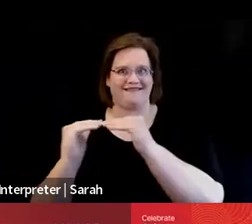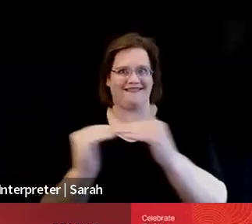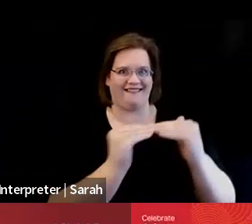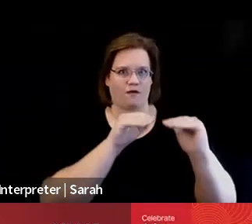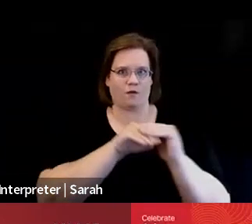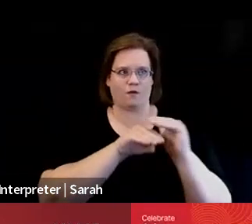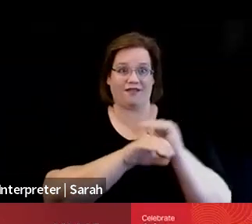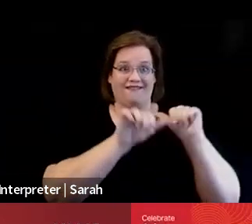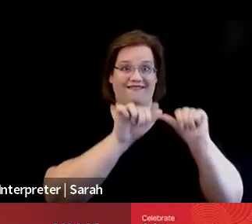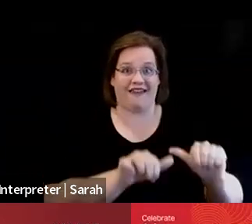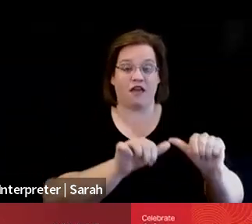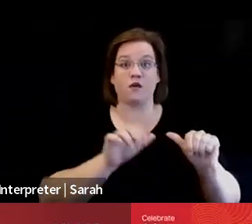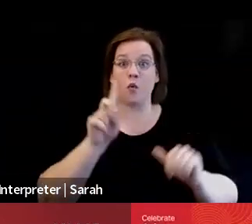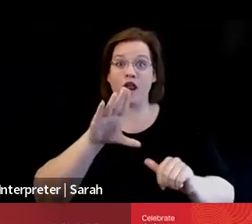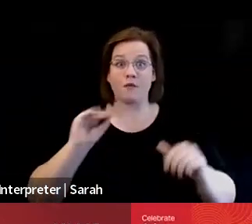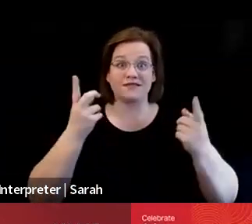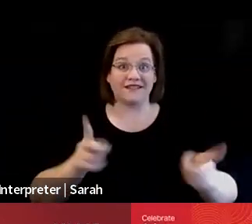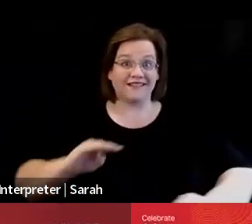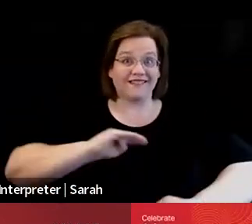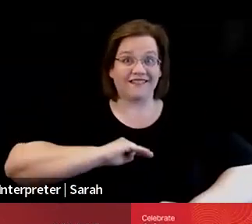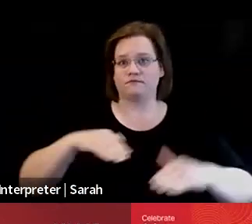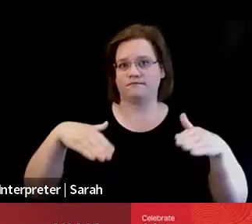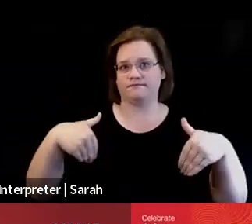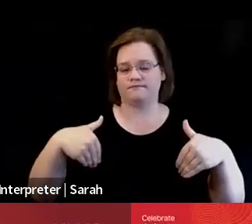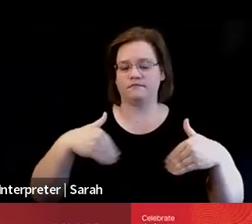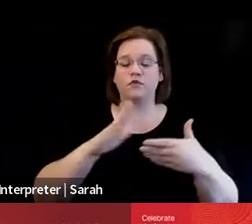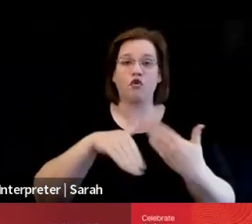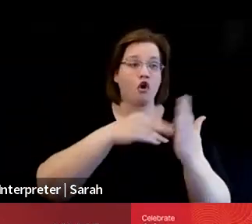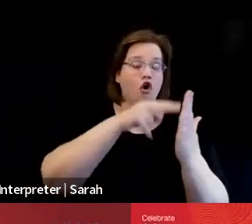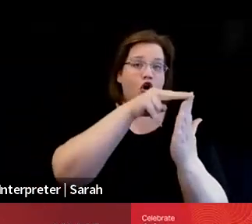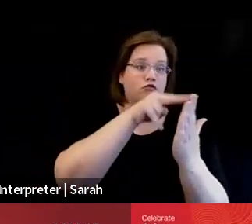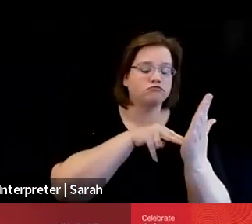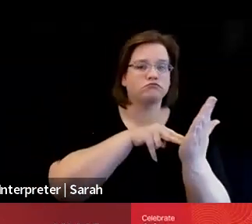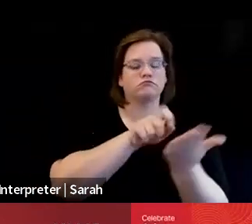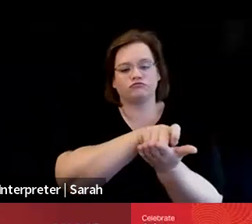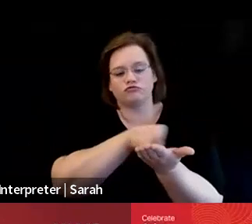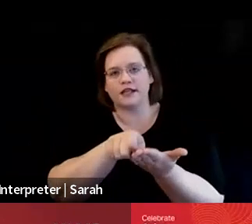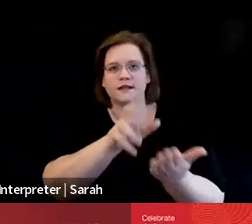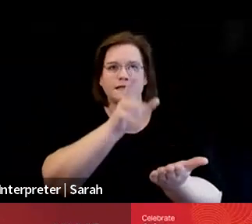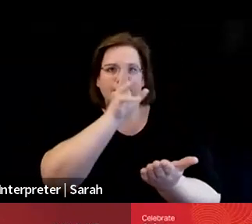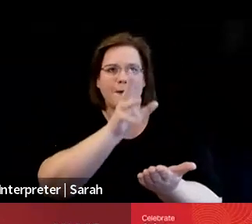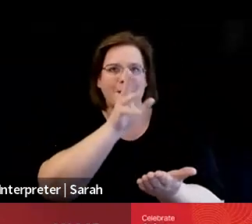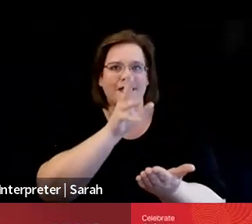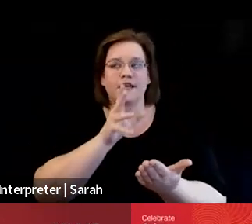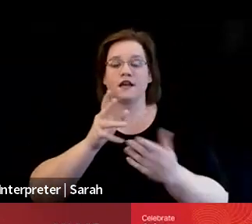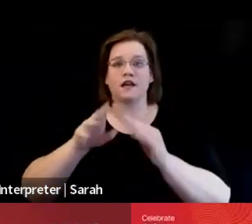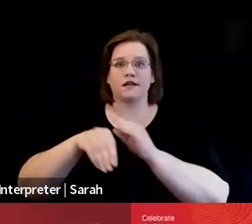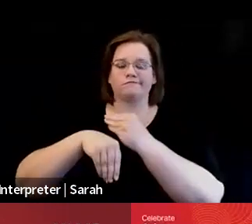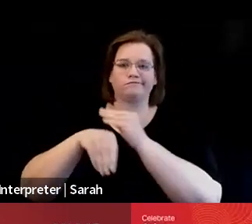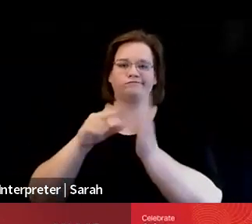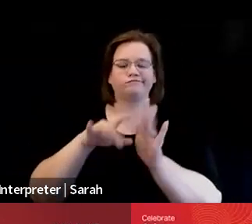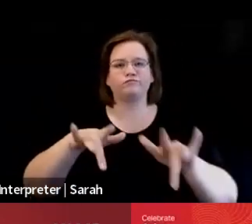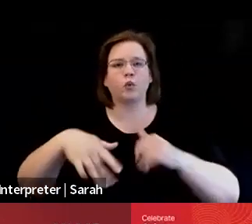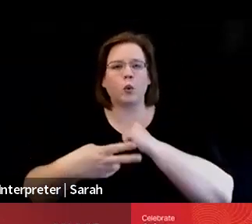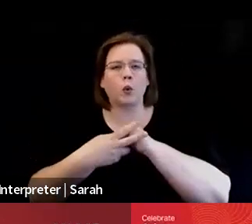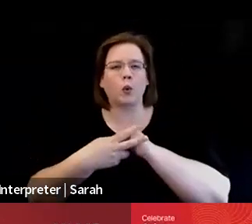100% there yet. And all of the language spoken and written and in audiovisual format, the whole shebang is not available in all the